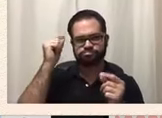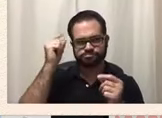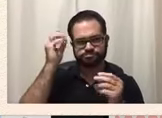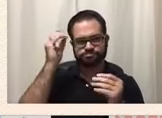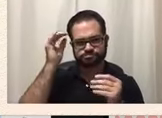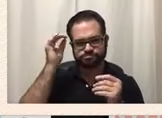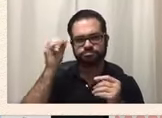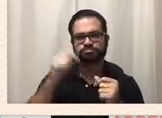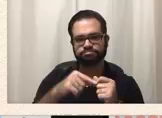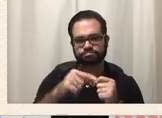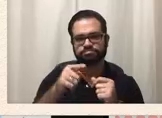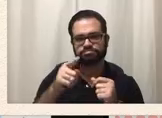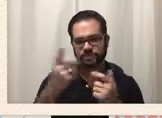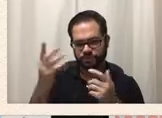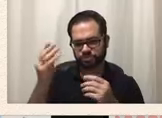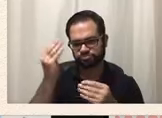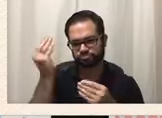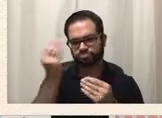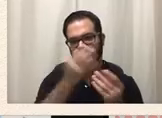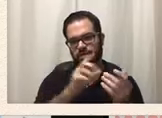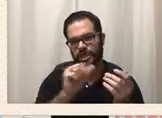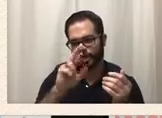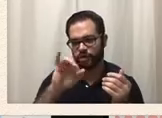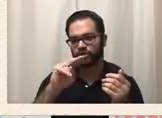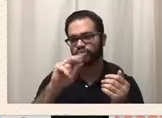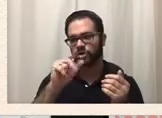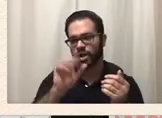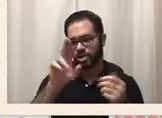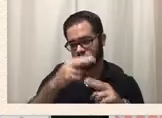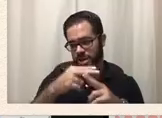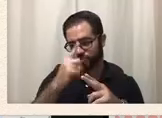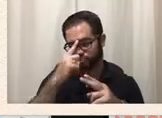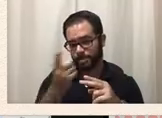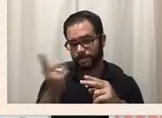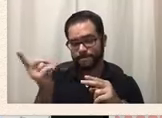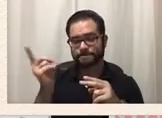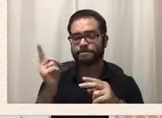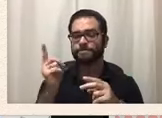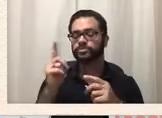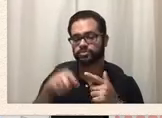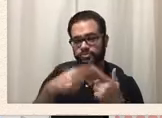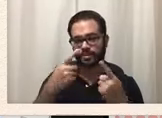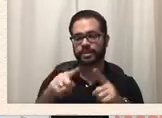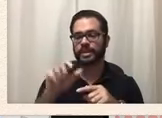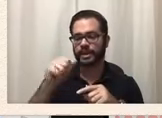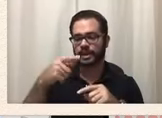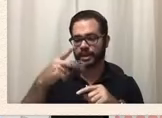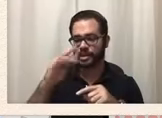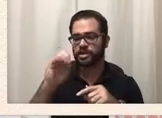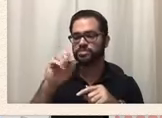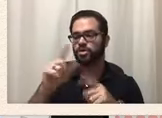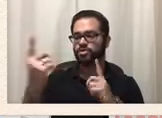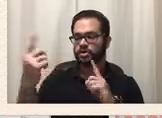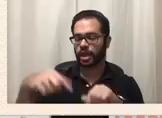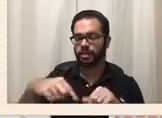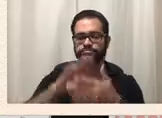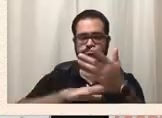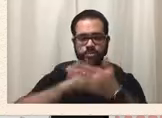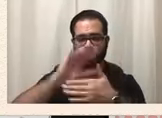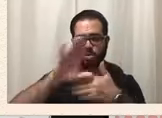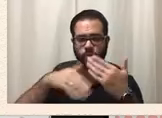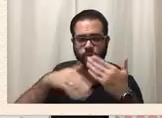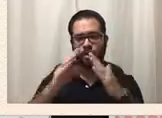pass Arizona's name on to him. And so in April, they came and painted all the house on the outside, did some